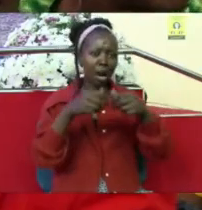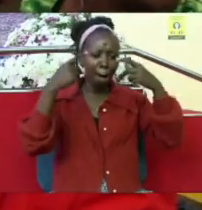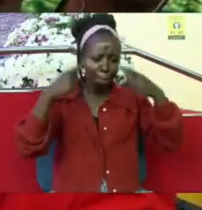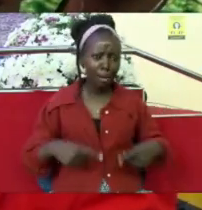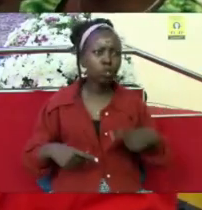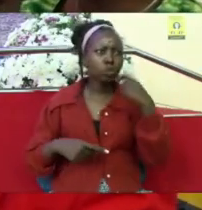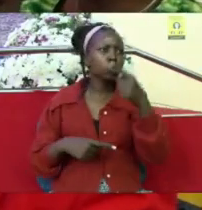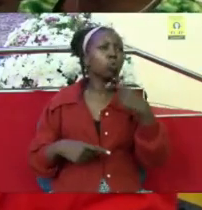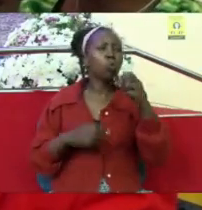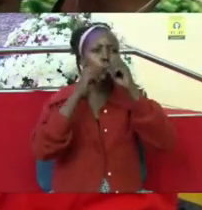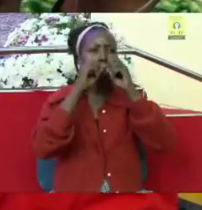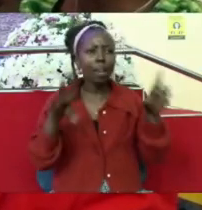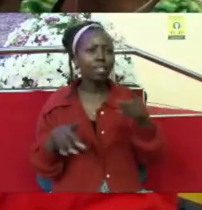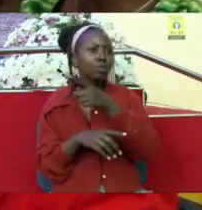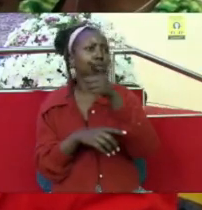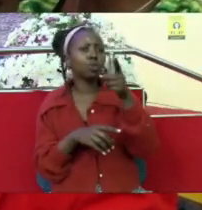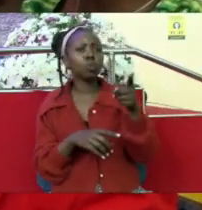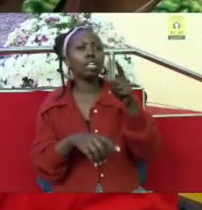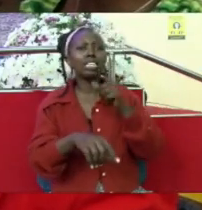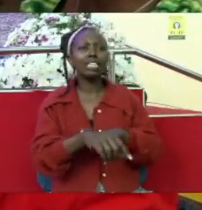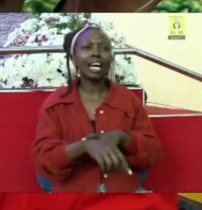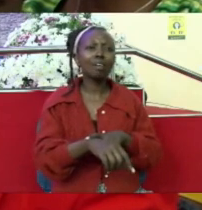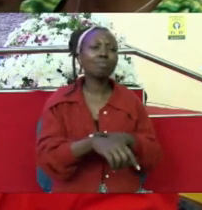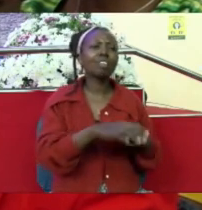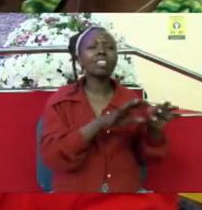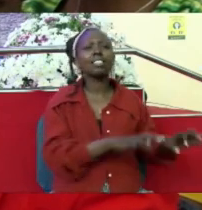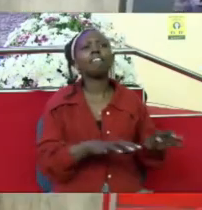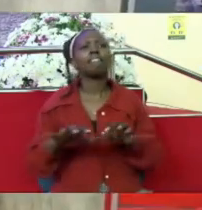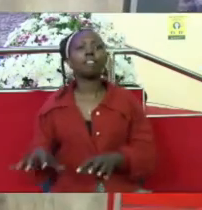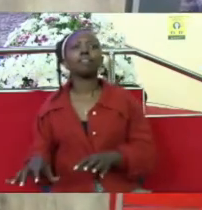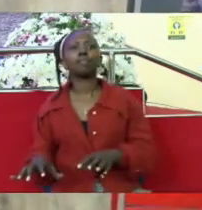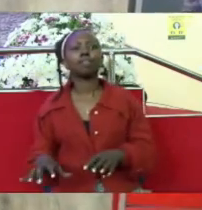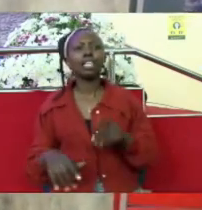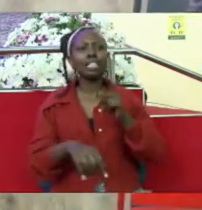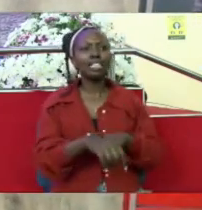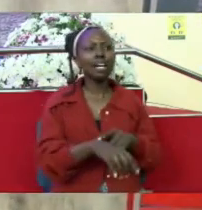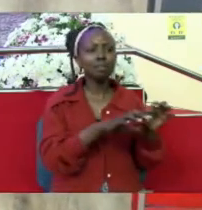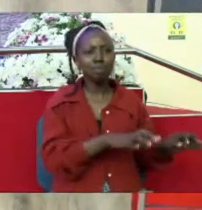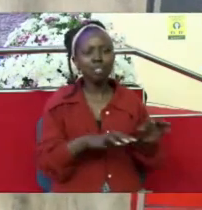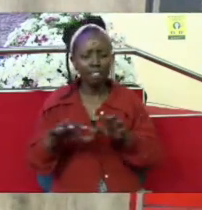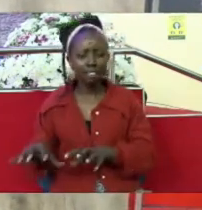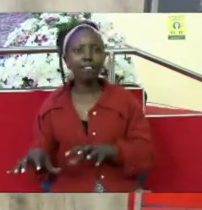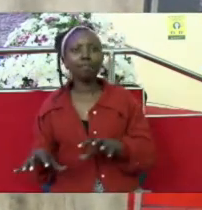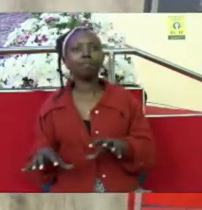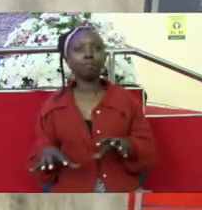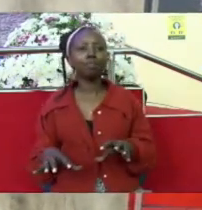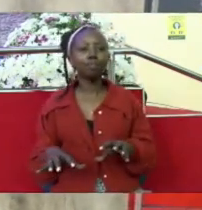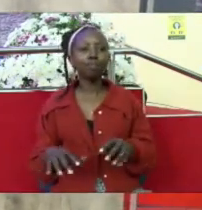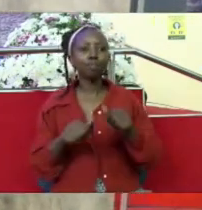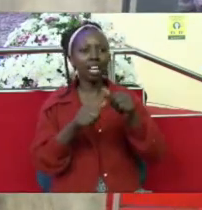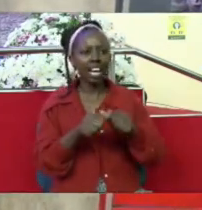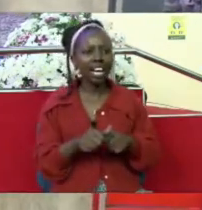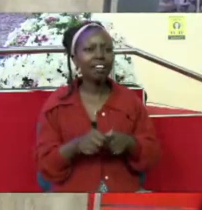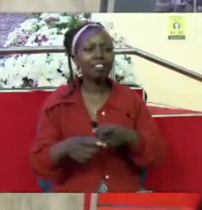who has blessed them ule ambaye amekubariki when they needed it. Wakati it is when you are going through those difficult times. Ni wakati unapitia nyakati kama hizo. Every gift